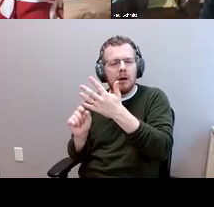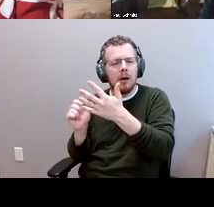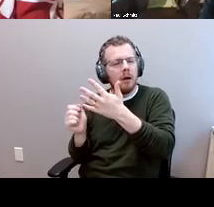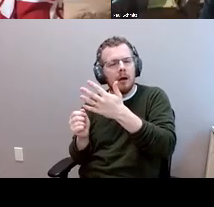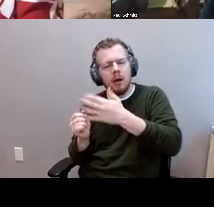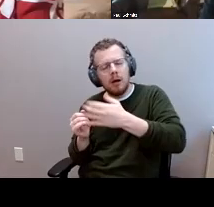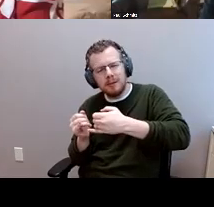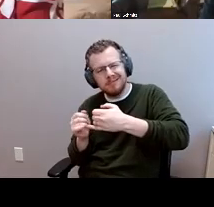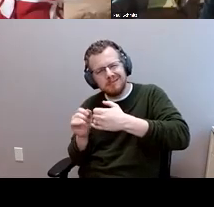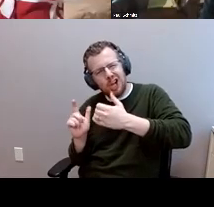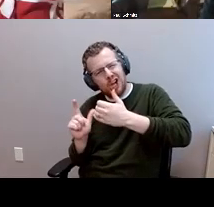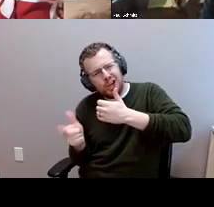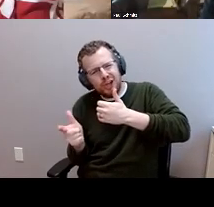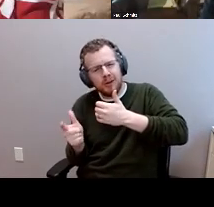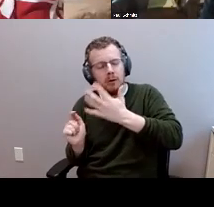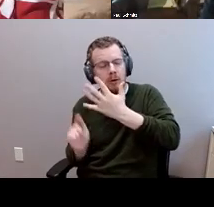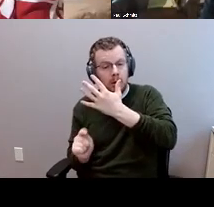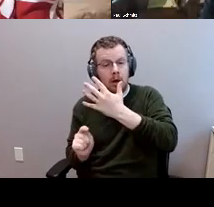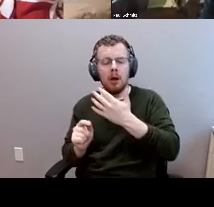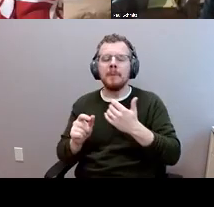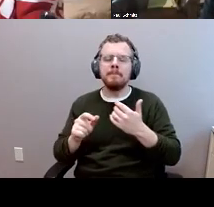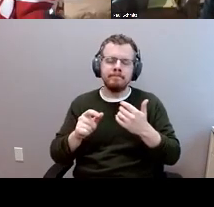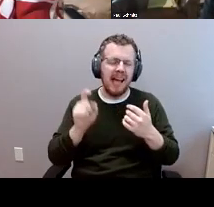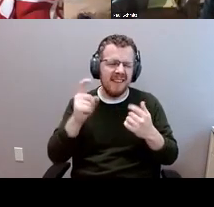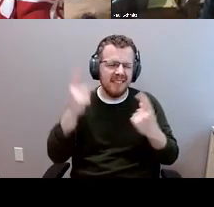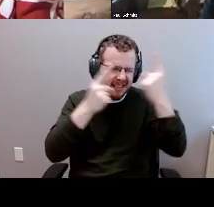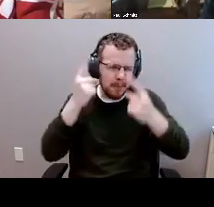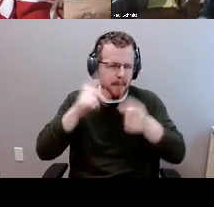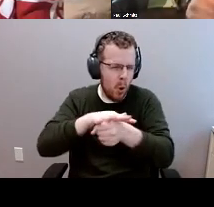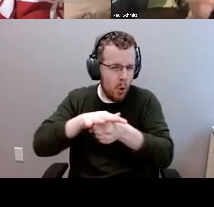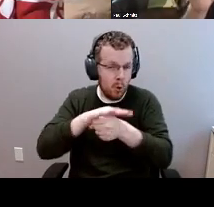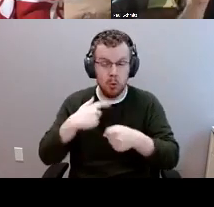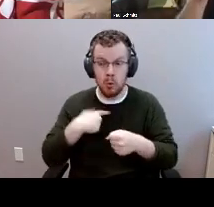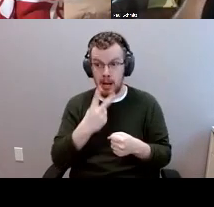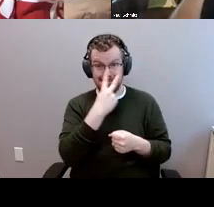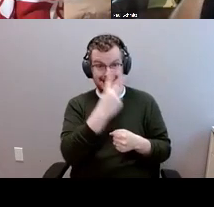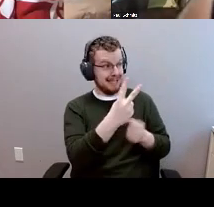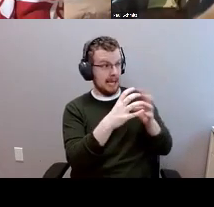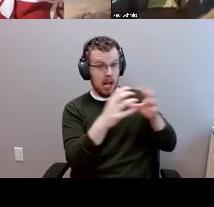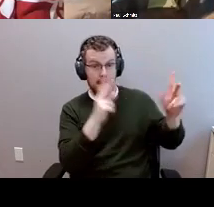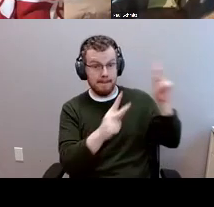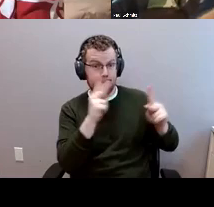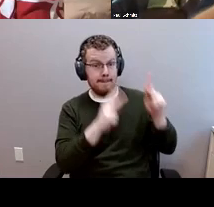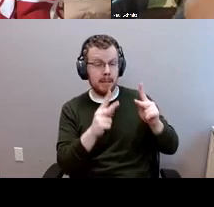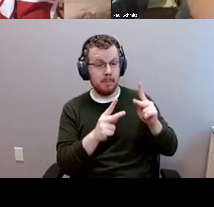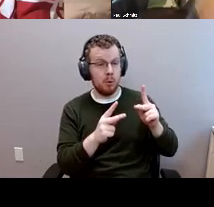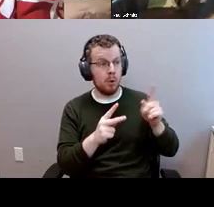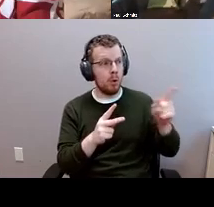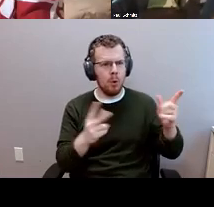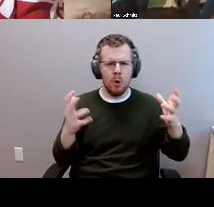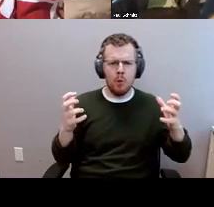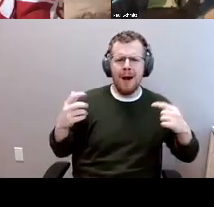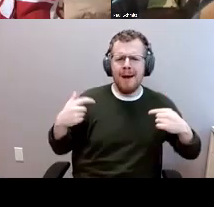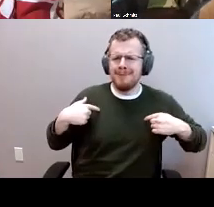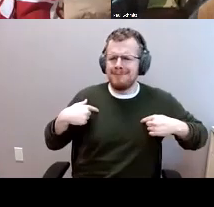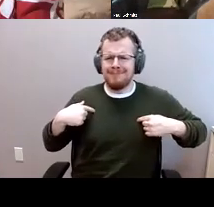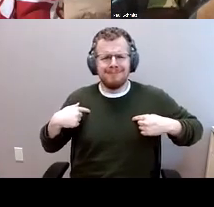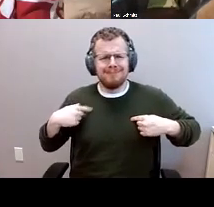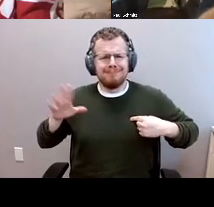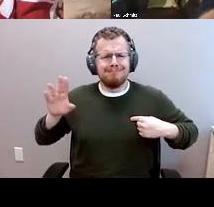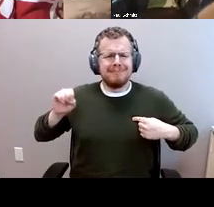and think about goal. And I've seen a lot of people come into it again want to be recognized for being a leader on